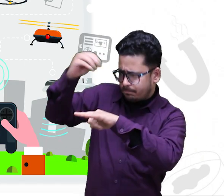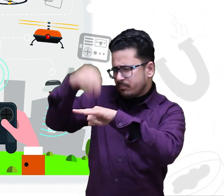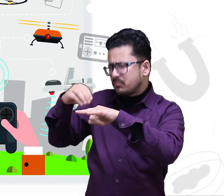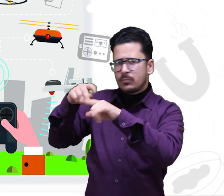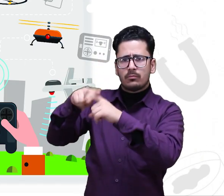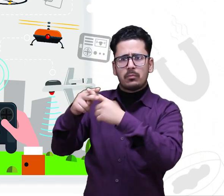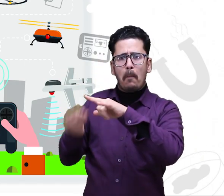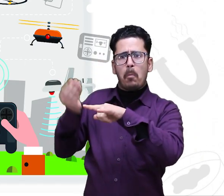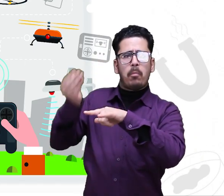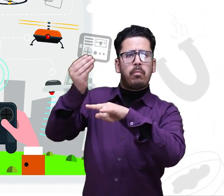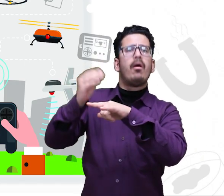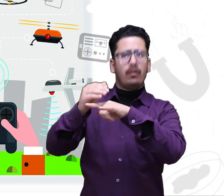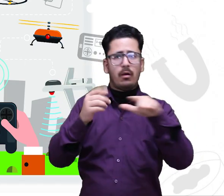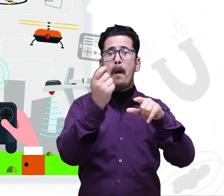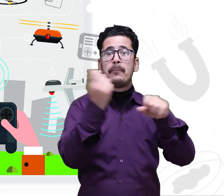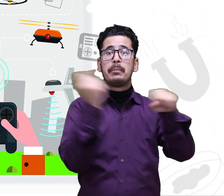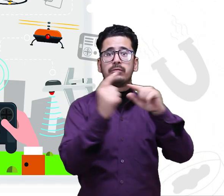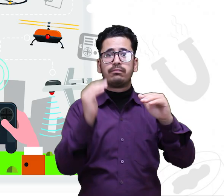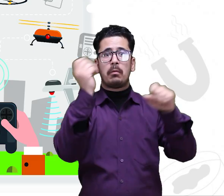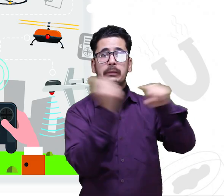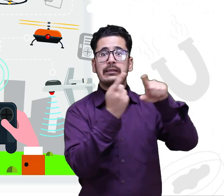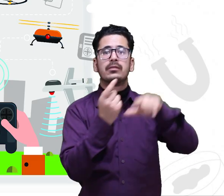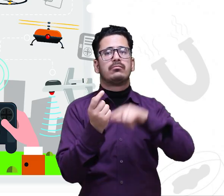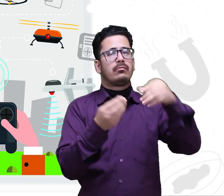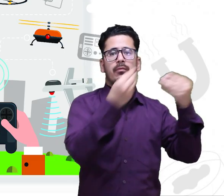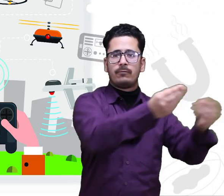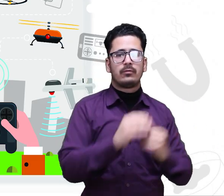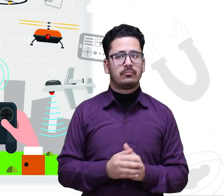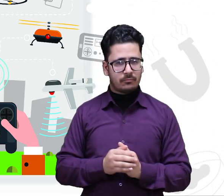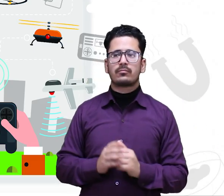Another benefit is comprehensive coverage.